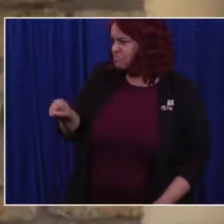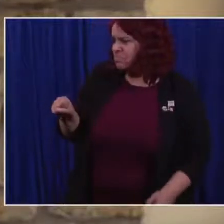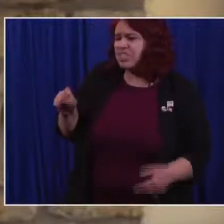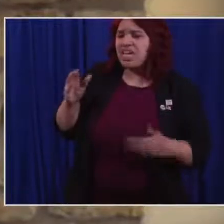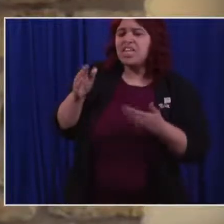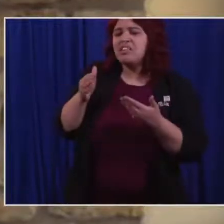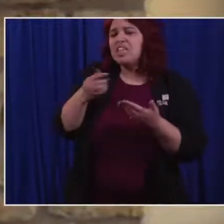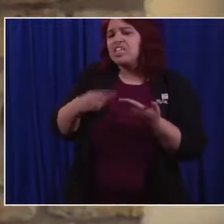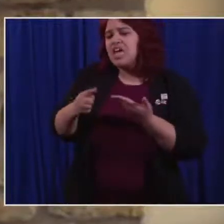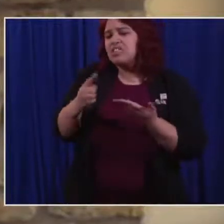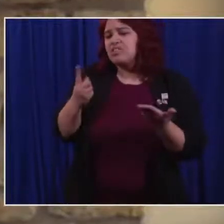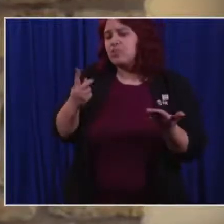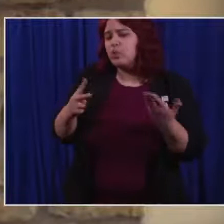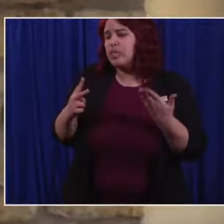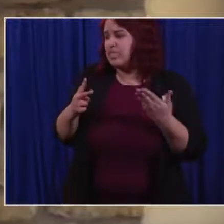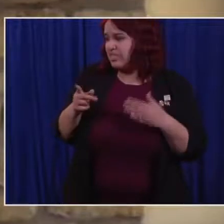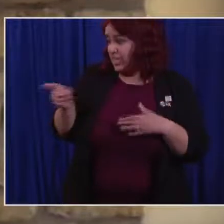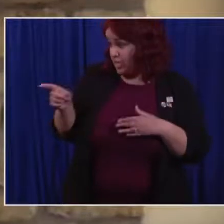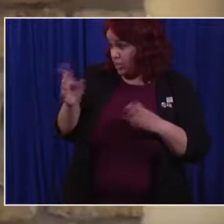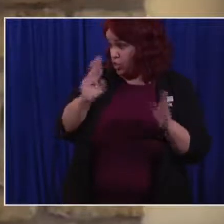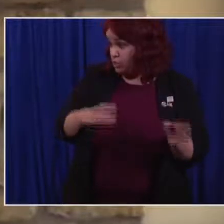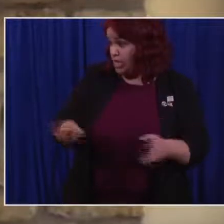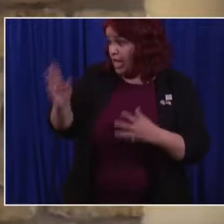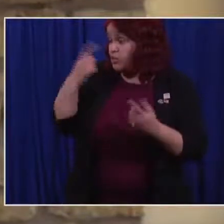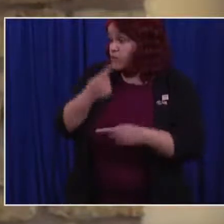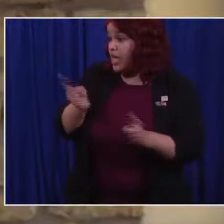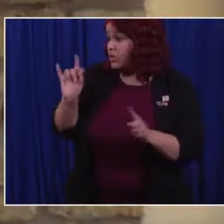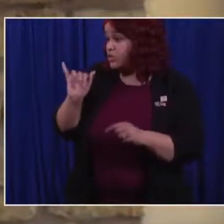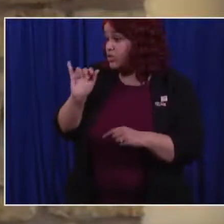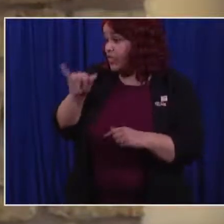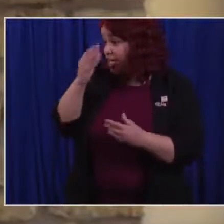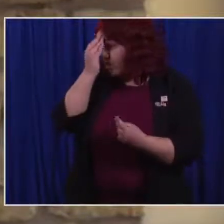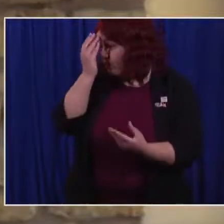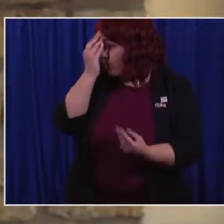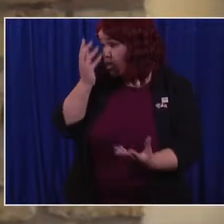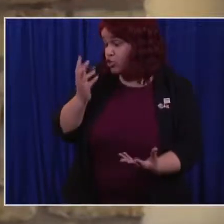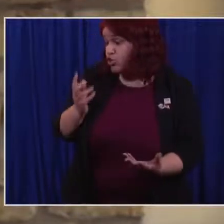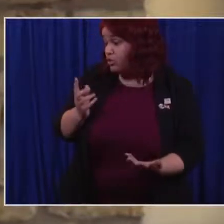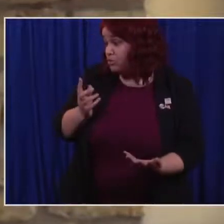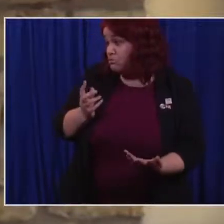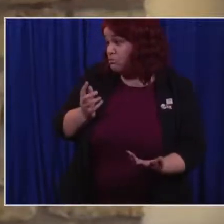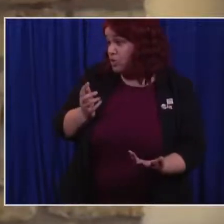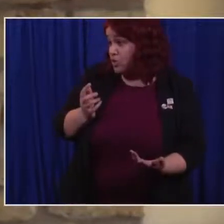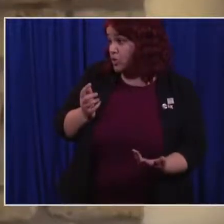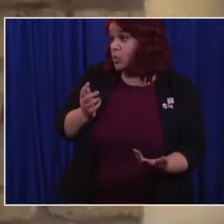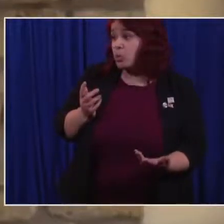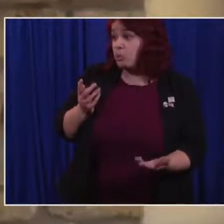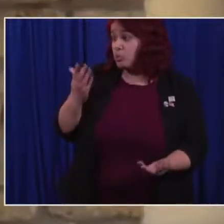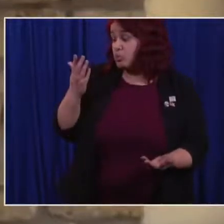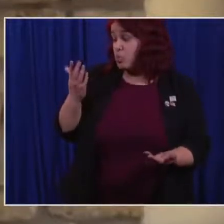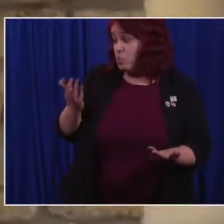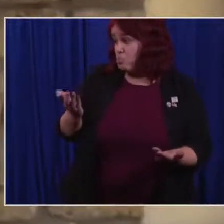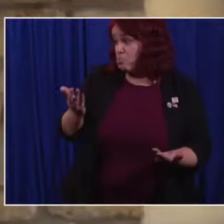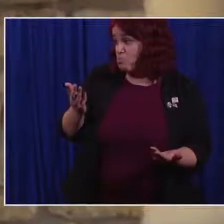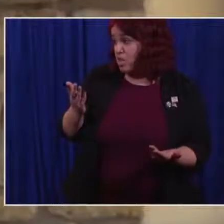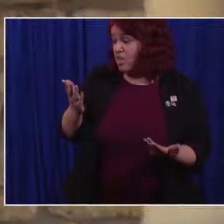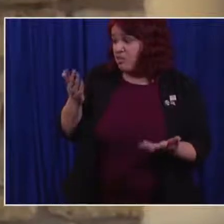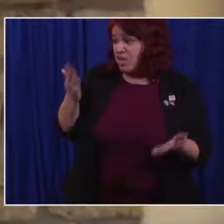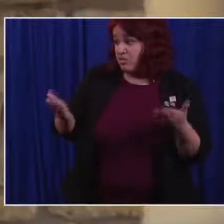us a preview a little bit more? Absolutely. Some other concrete things we might see.